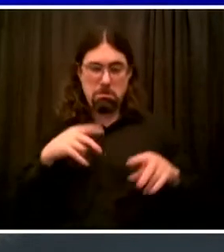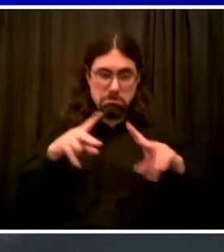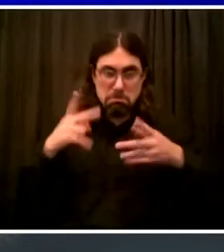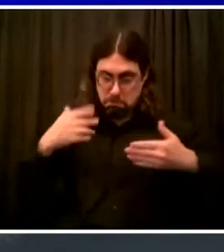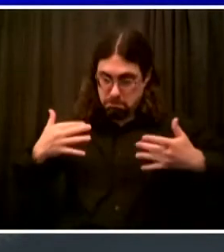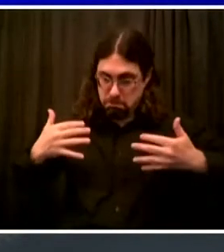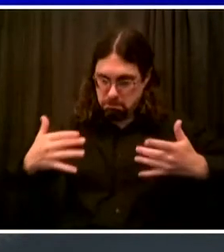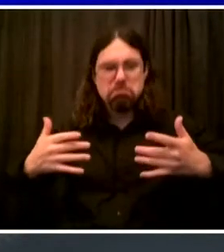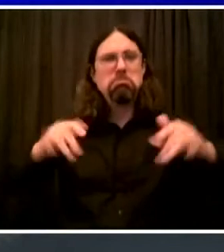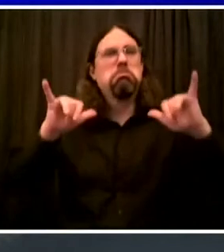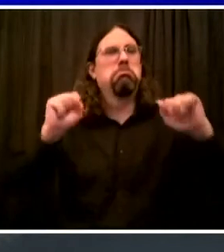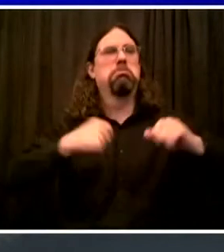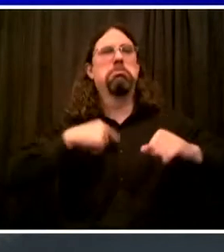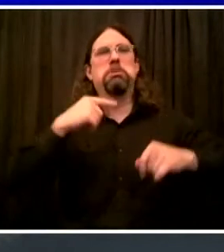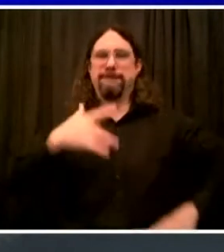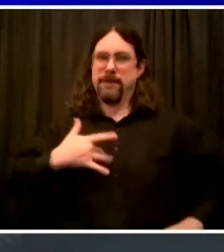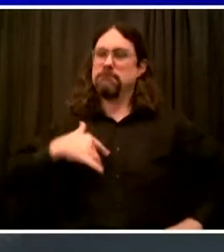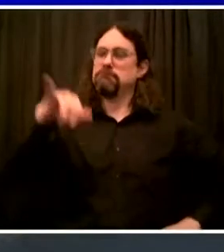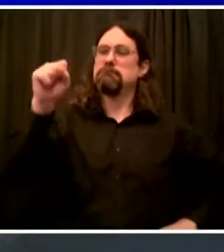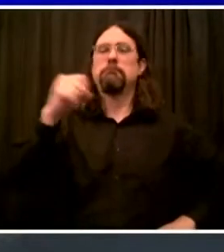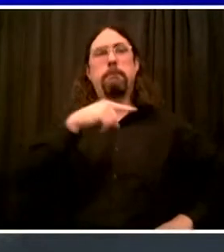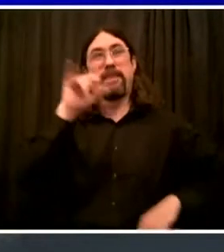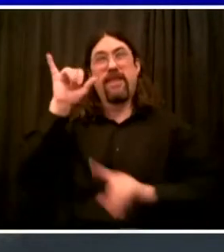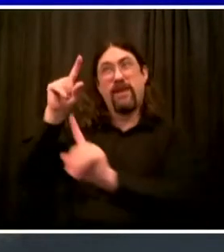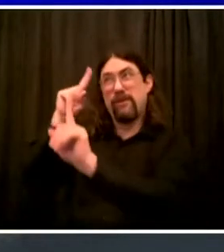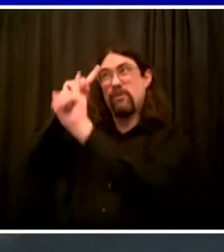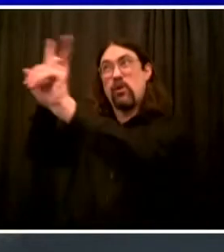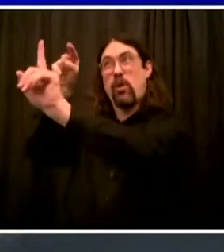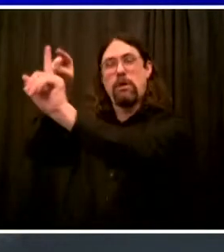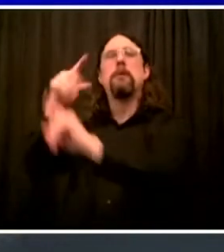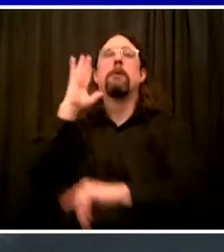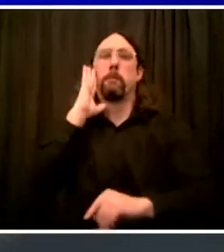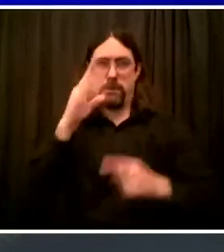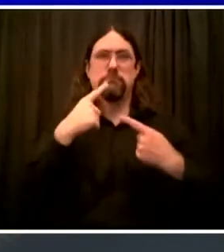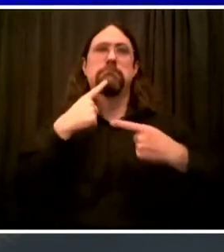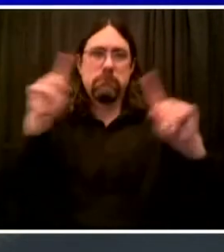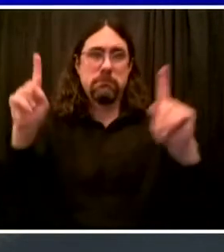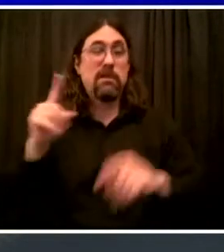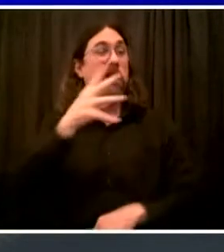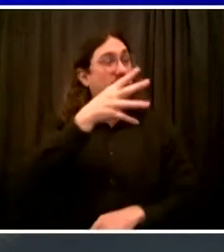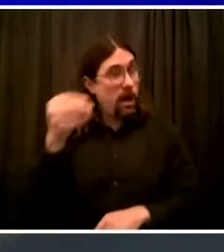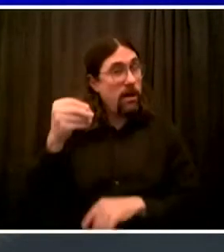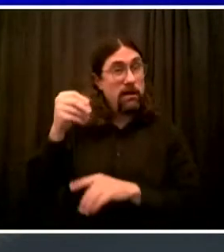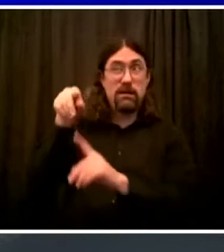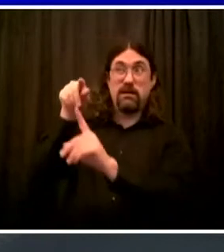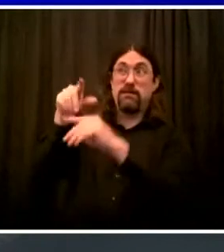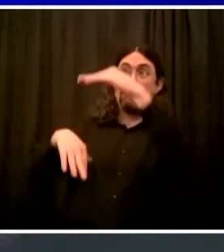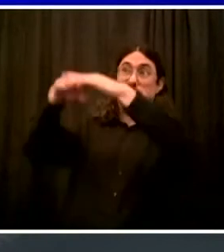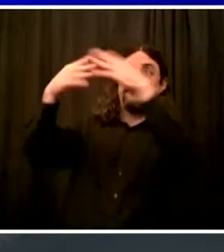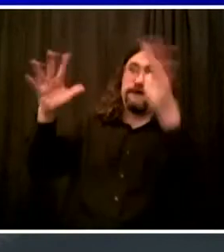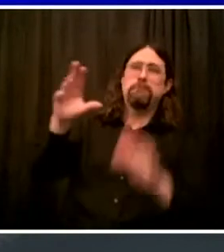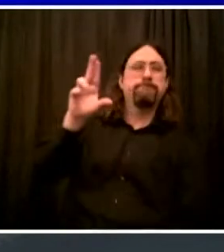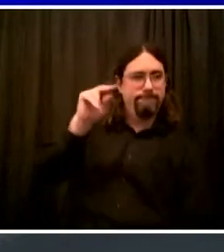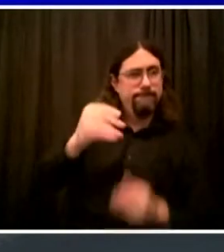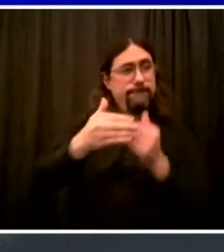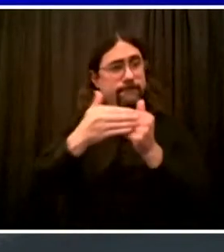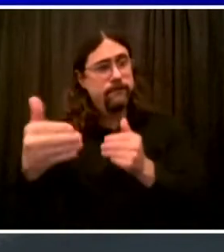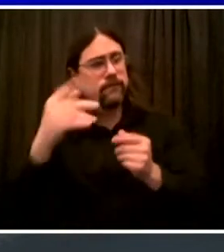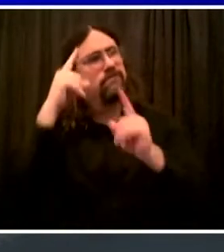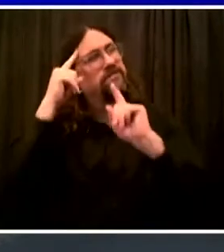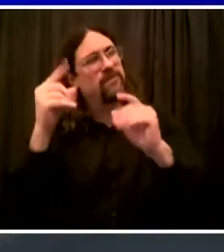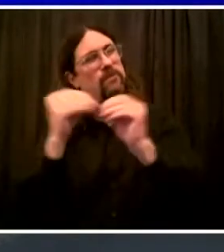and more testing capacity can be put into play quickly, and that's going to allow us then test people, do the follow-up tracing,